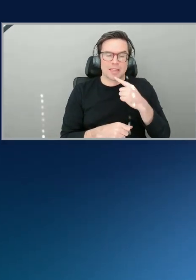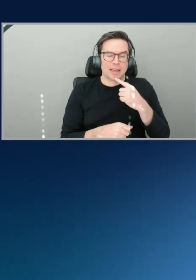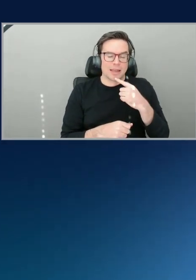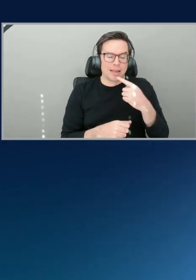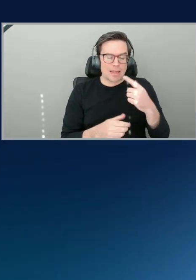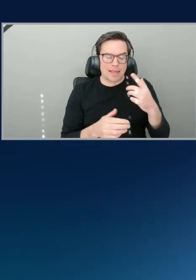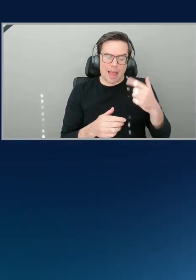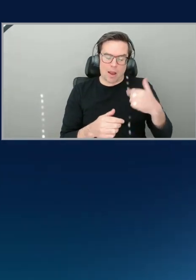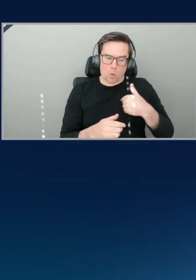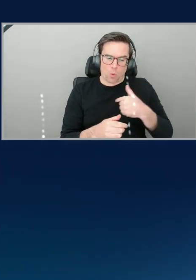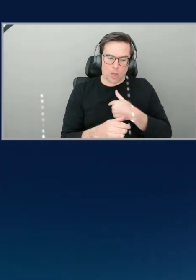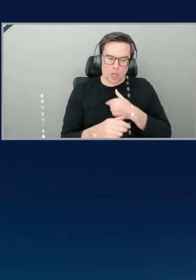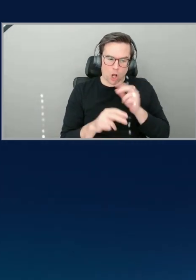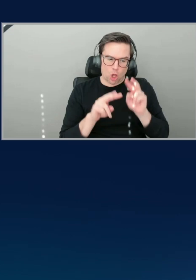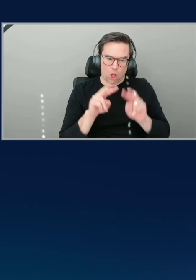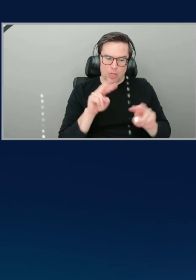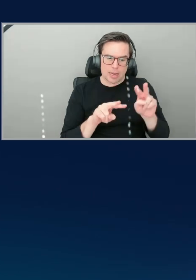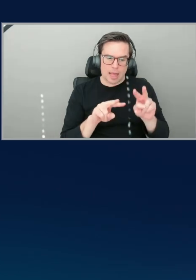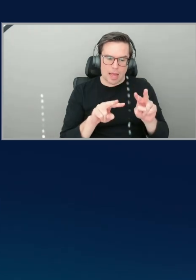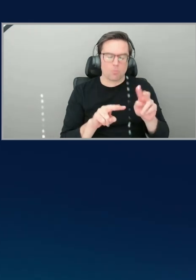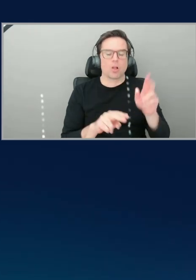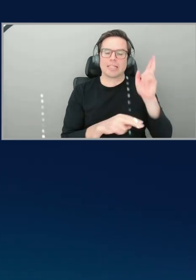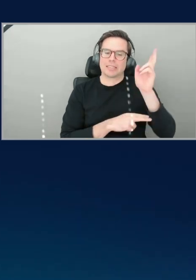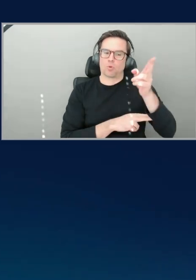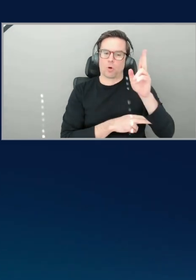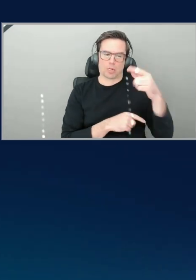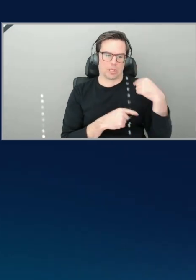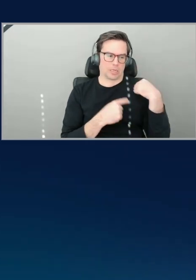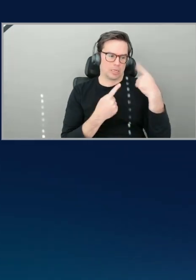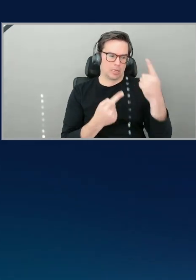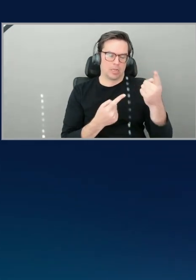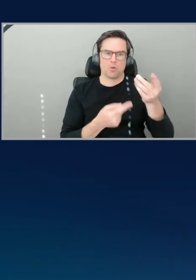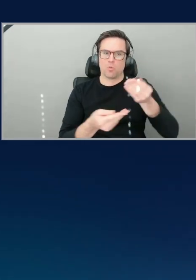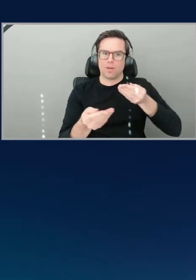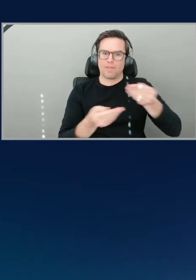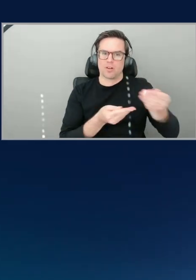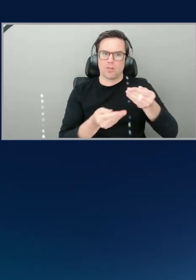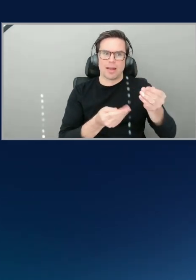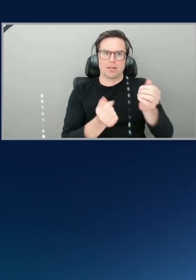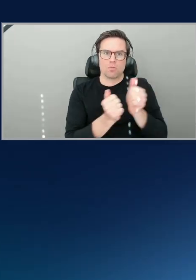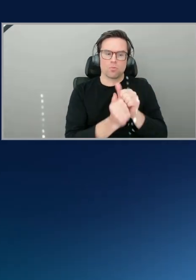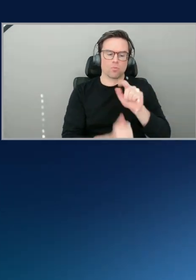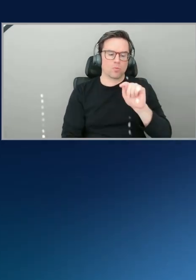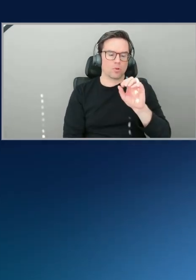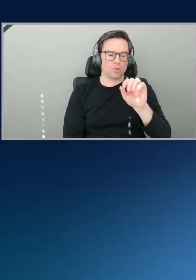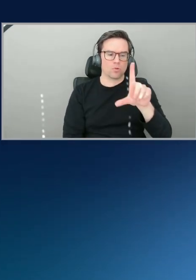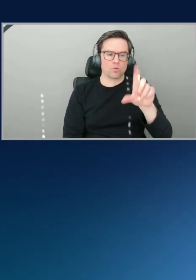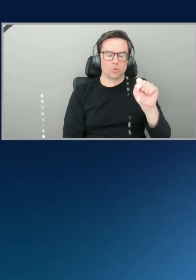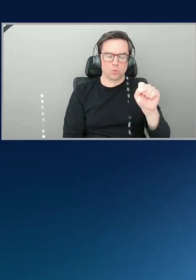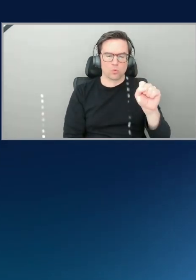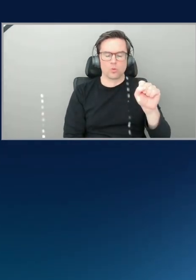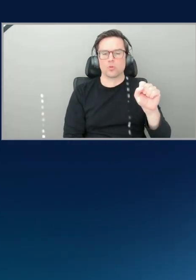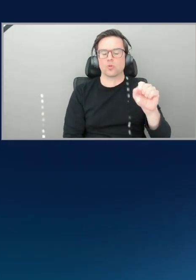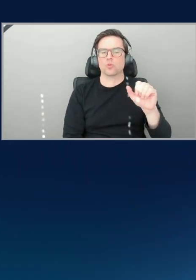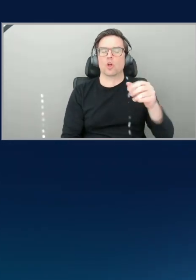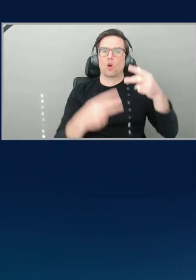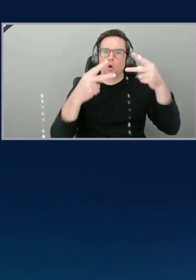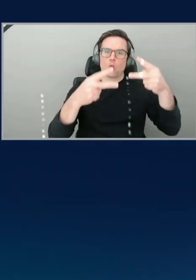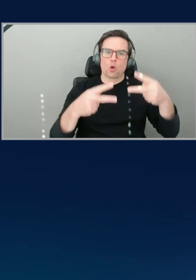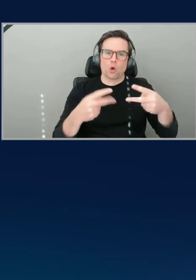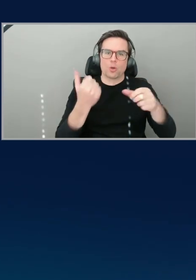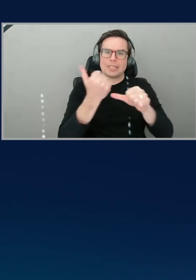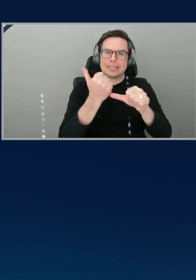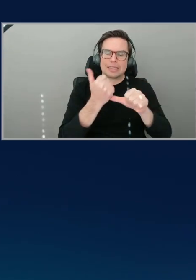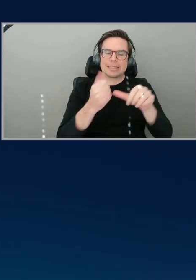We've historically interacted with these tools, these coding assistants, in a chat function, and I heard you make that comment,